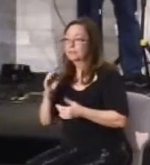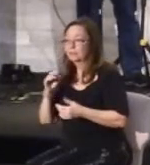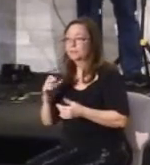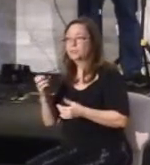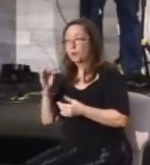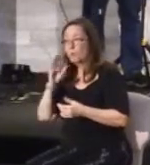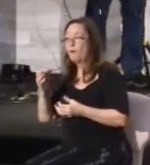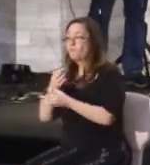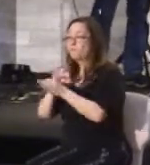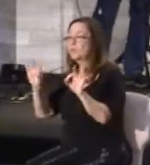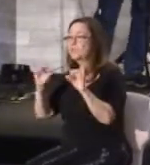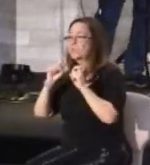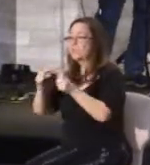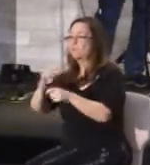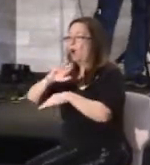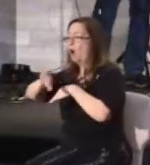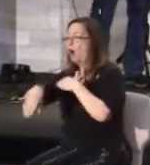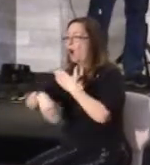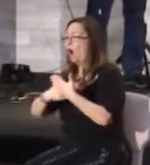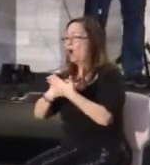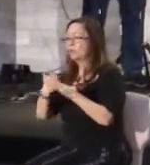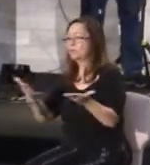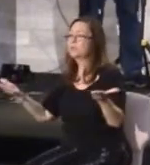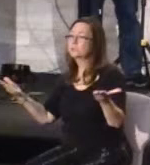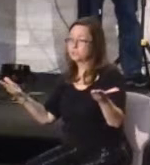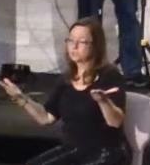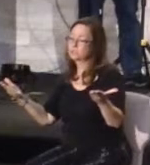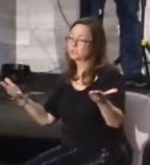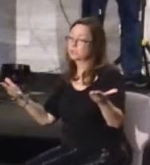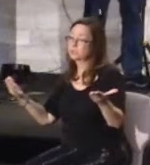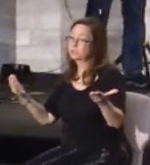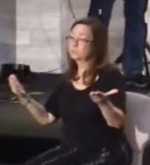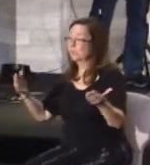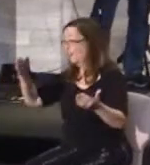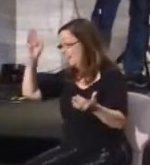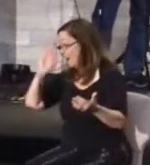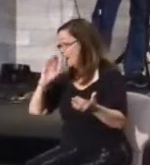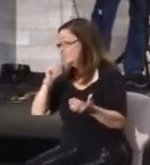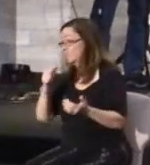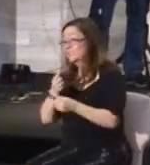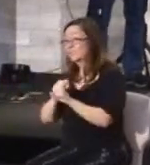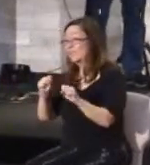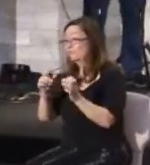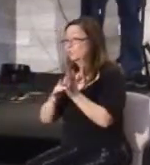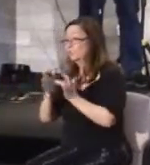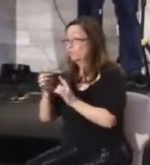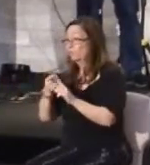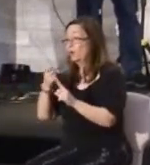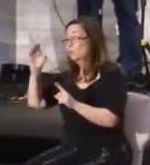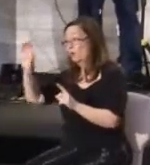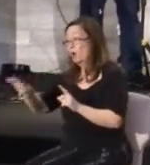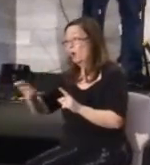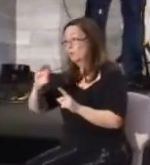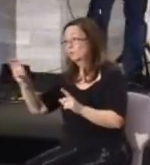things? It's an argument from the greater to the least. For even God did not spare Jesus on the cross. Do you really